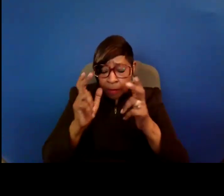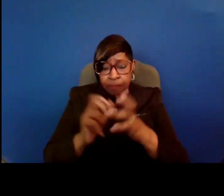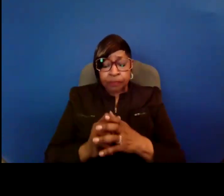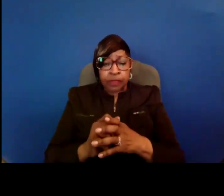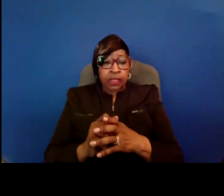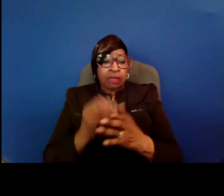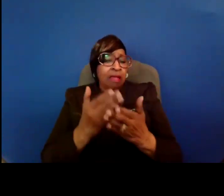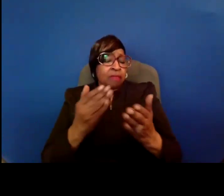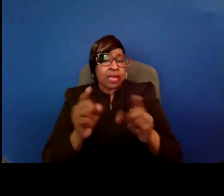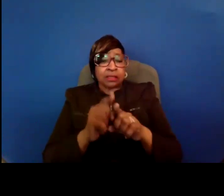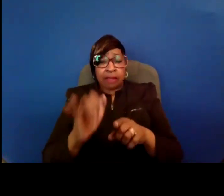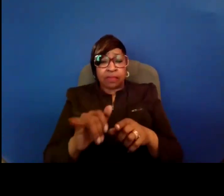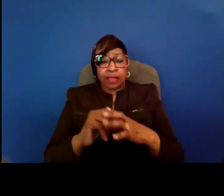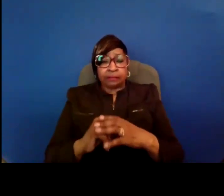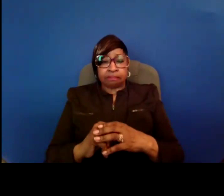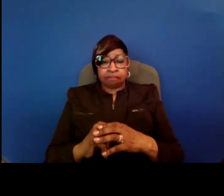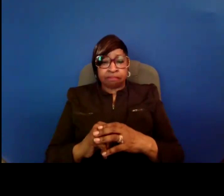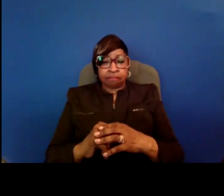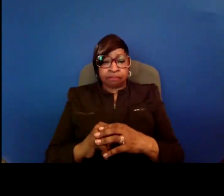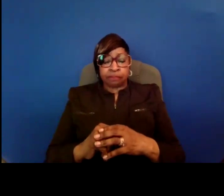So things like that.